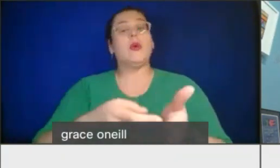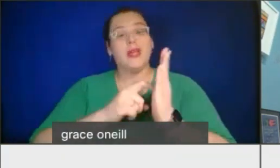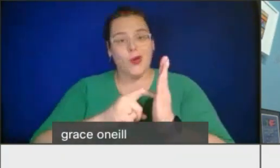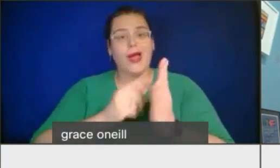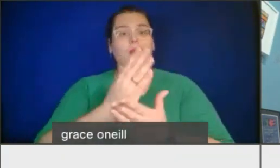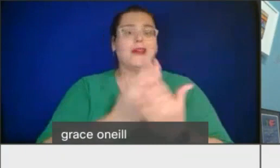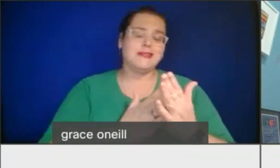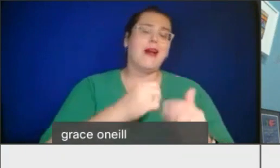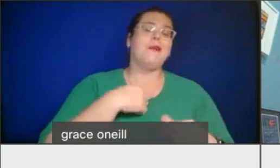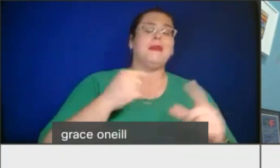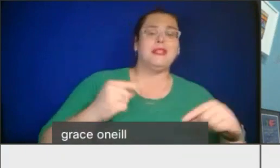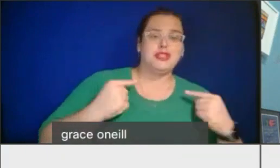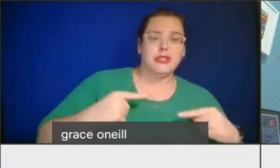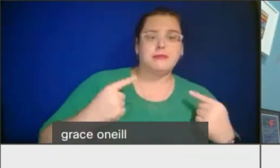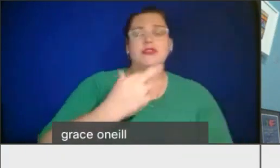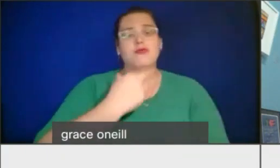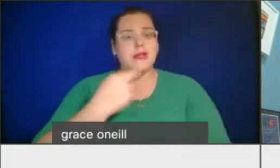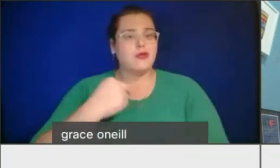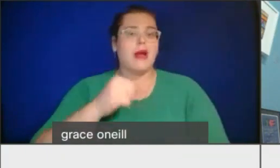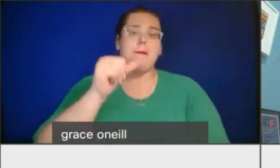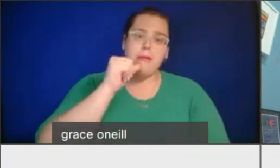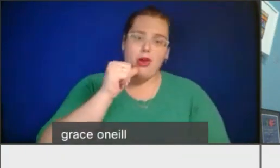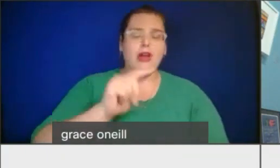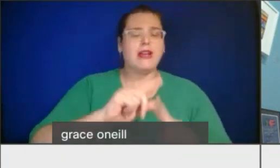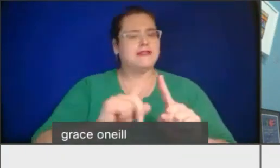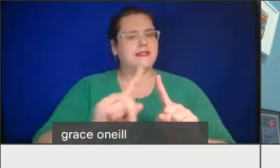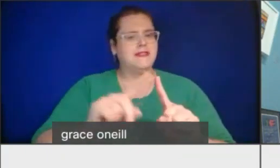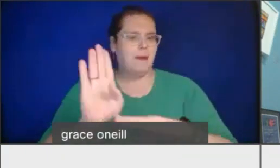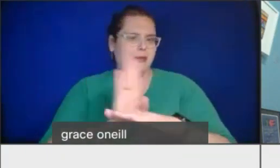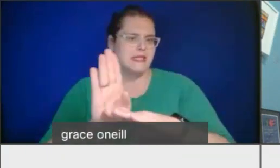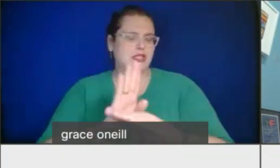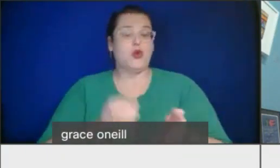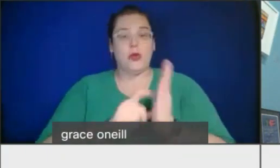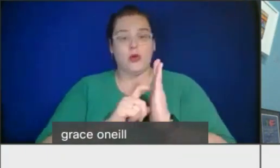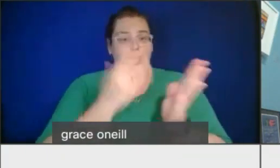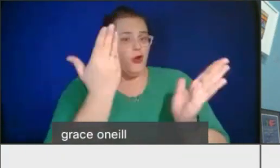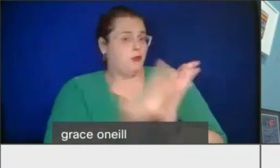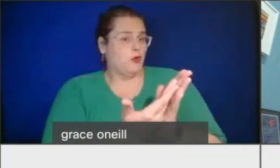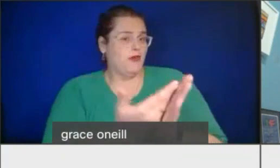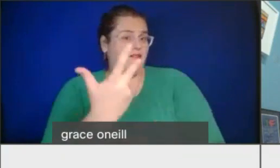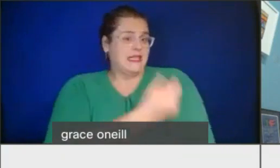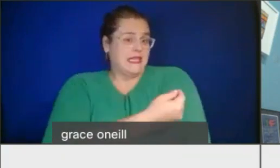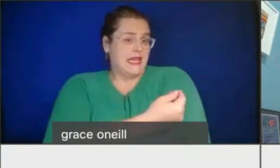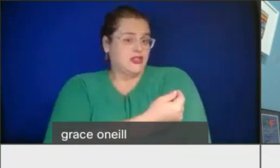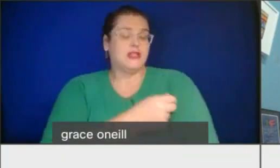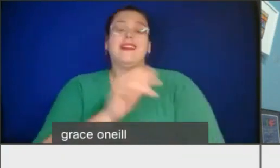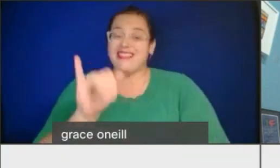of vaccination in order for you to enter in the District of Columbia goes into effect